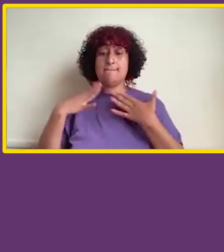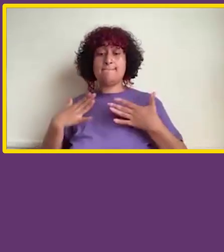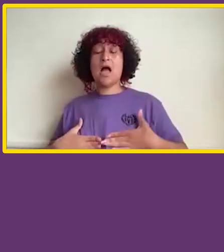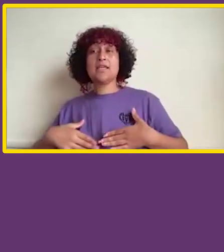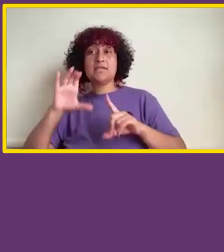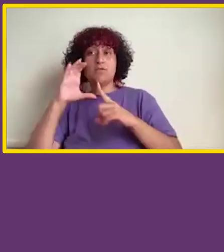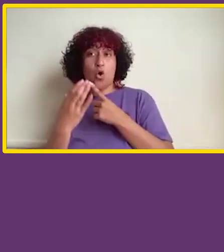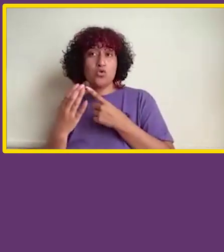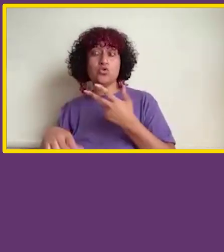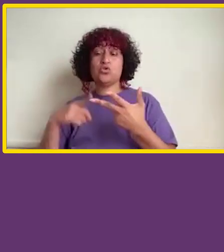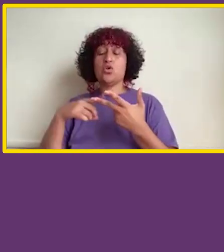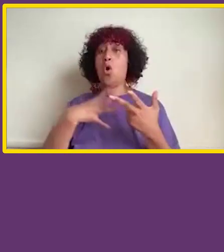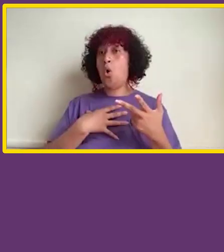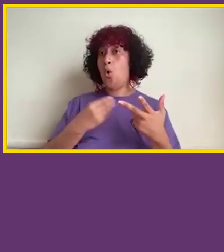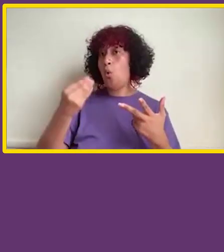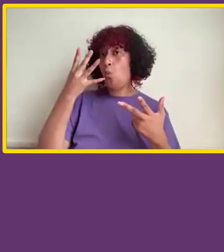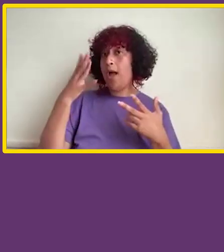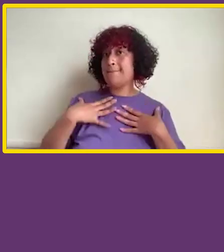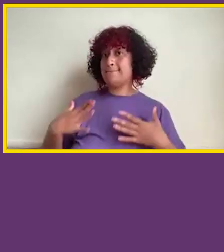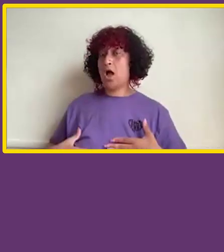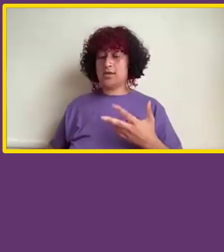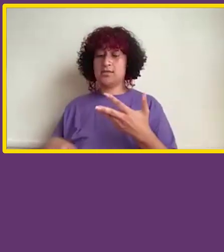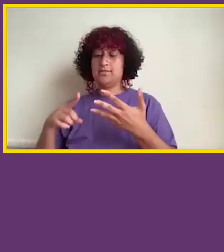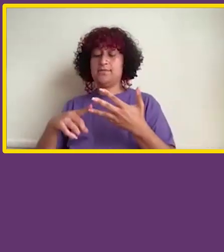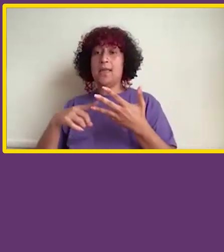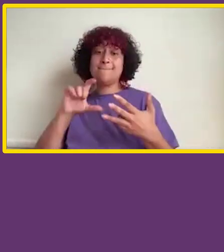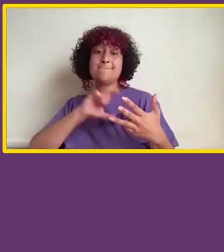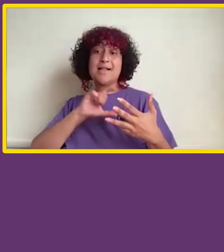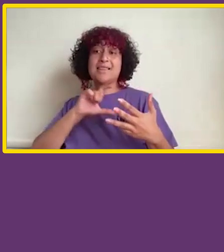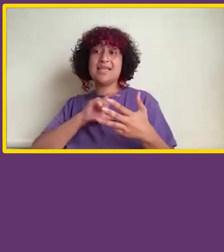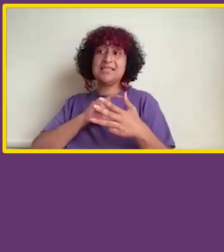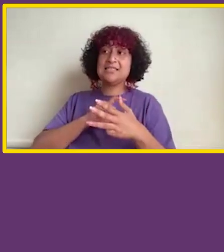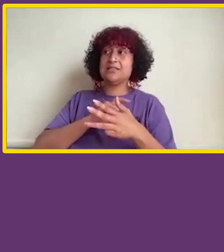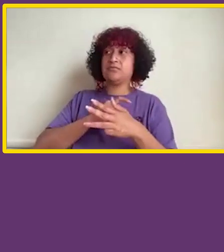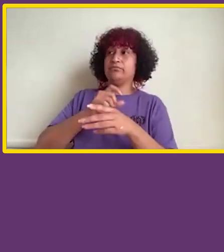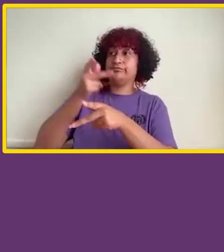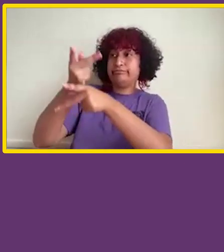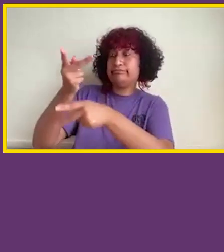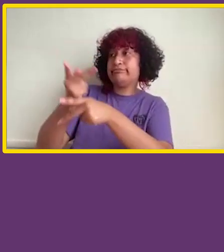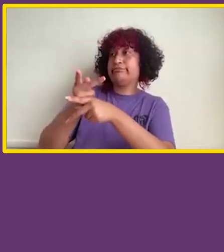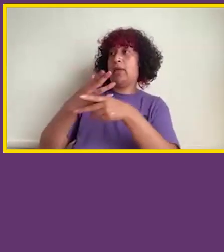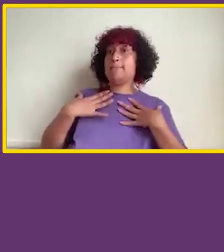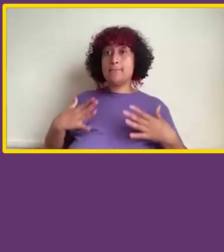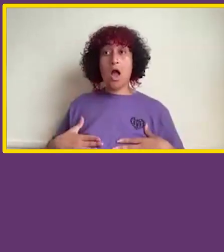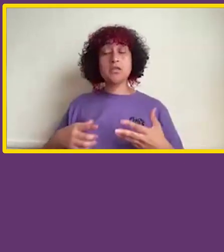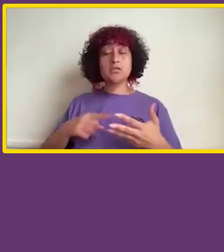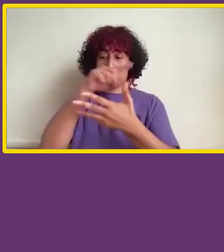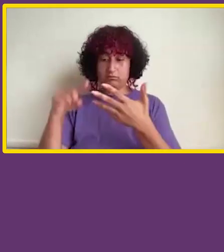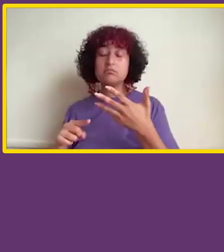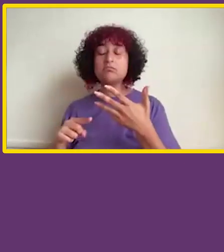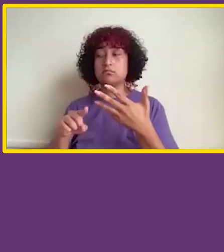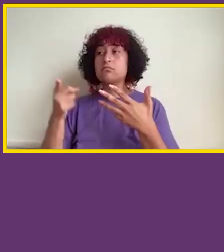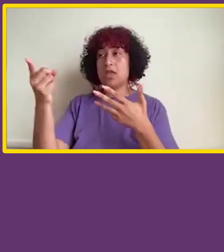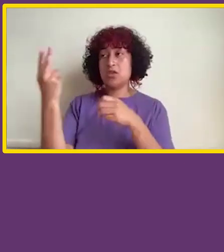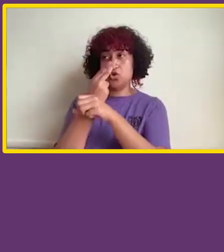bodies. So this is his language. But what's so important in part is that when we engage in racial trauma healing, we